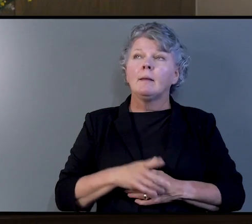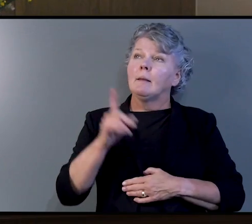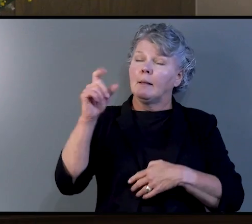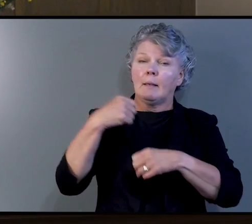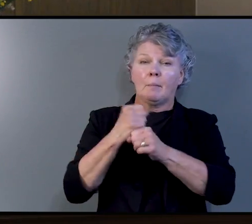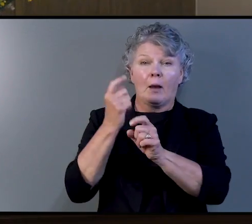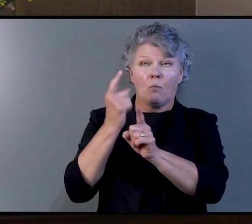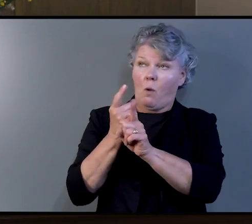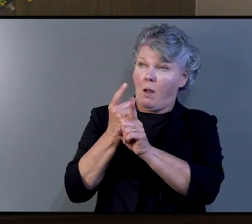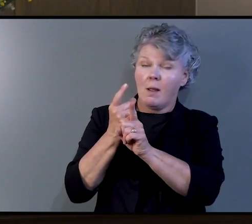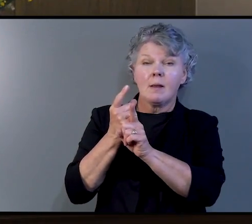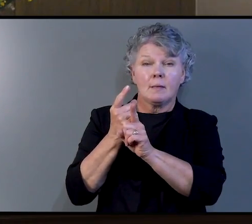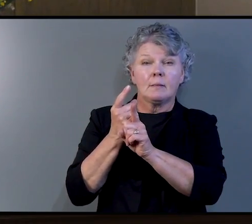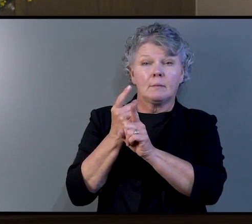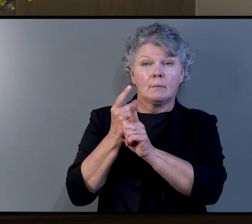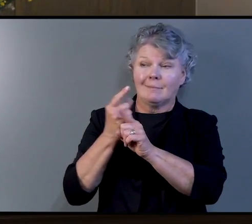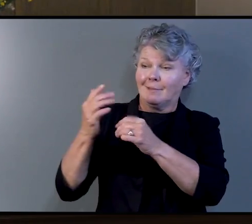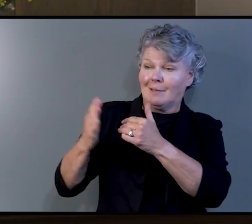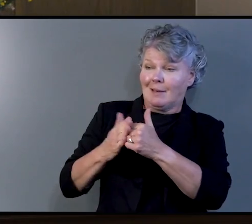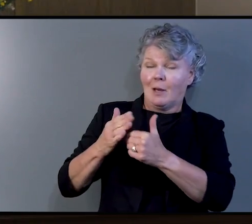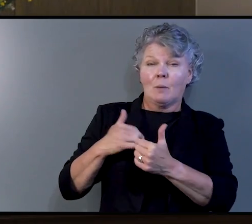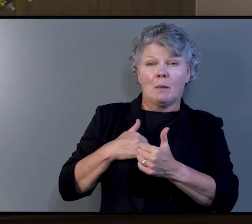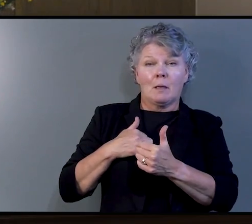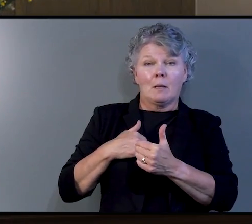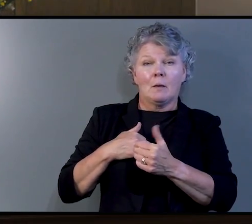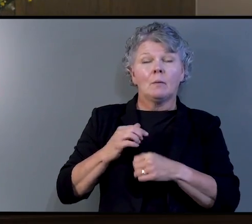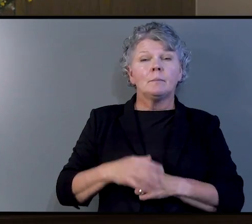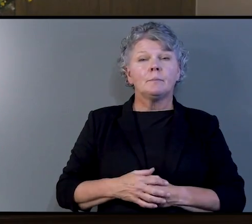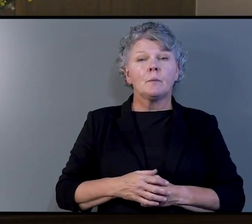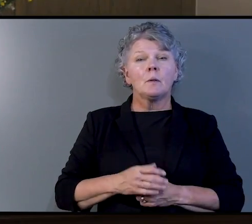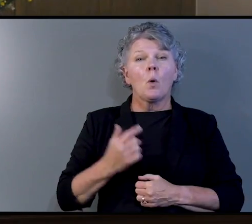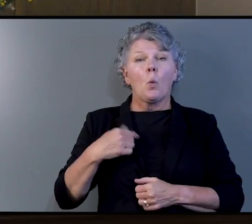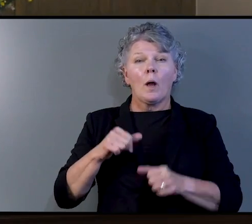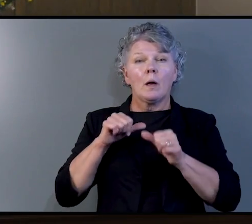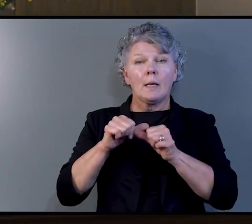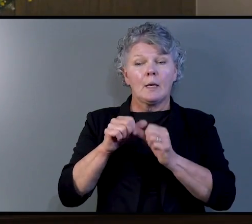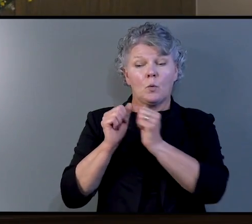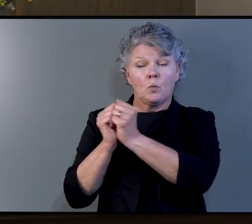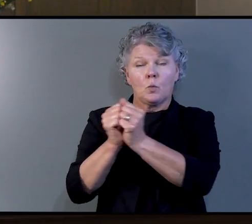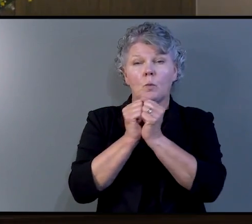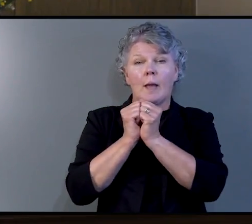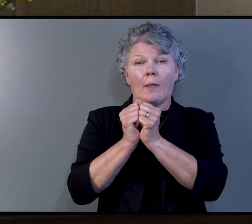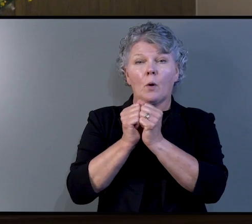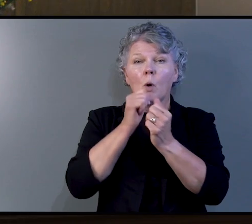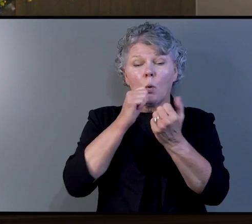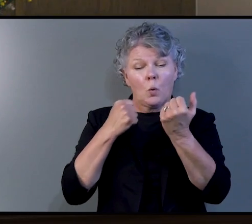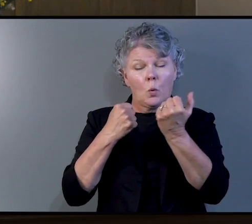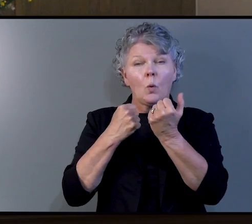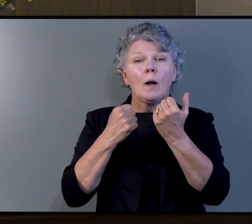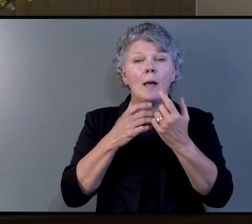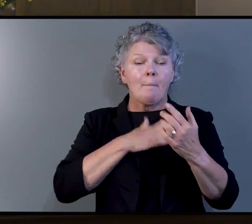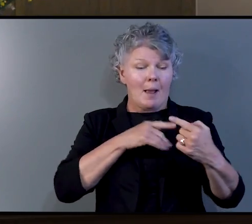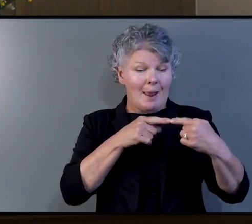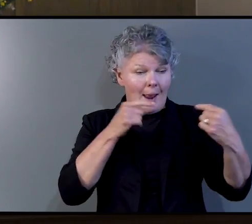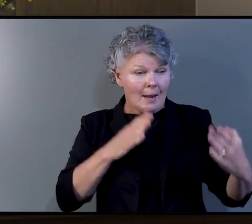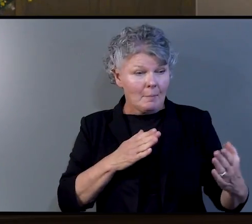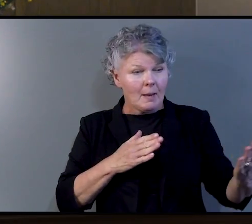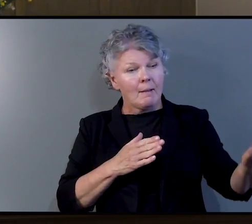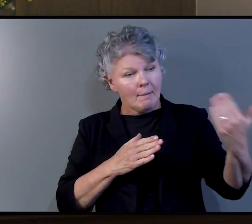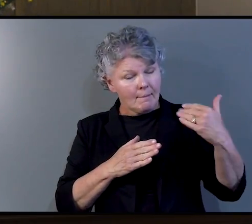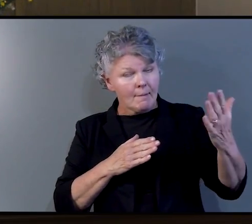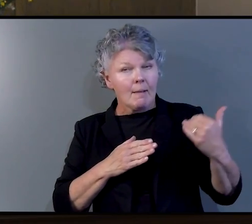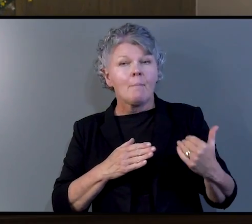is near. Who will contend with me? Let us stand up together. Who is my adversary? Let him come near to